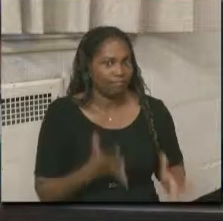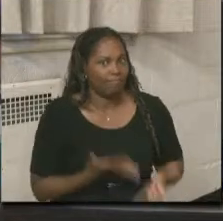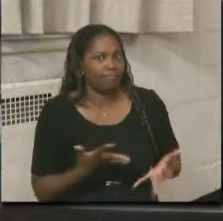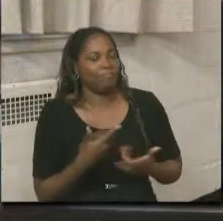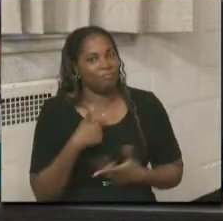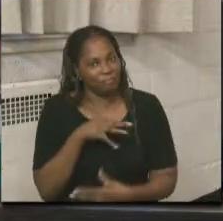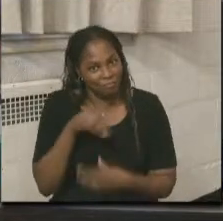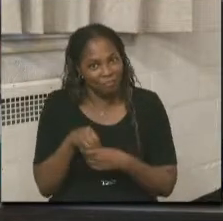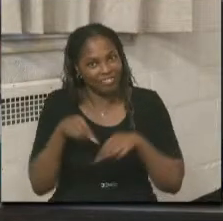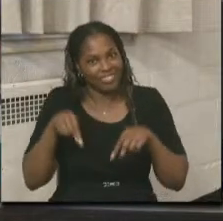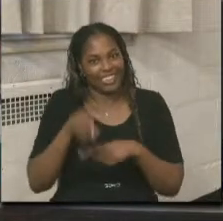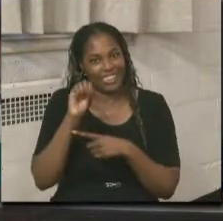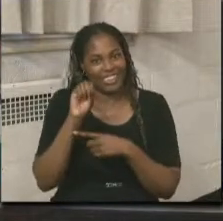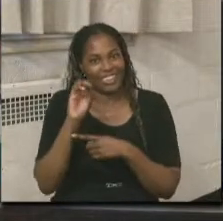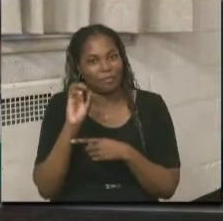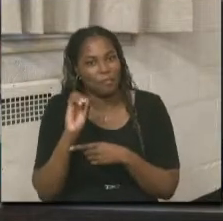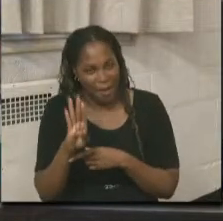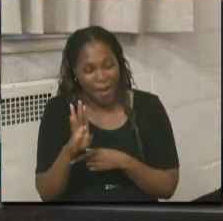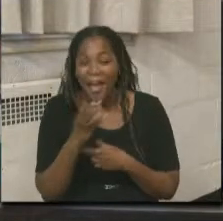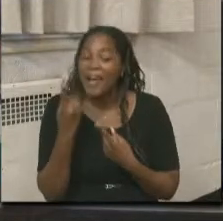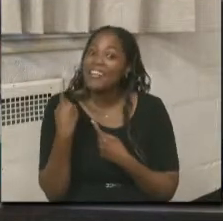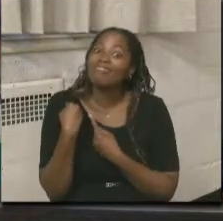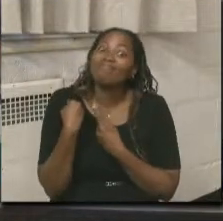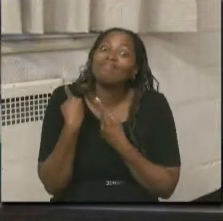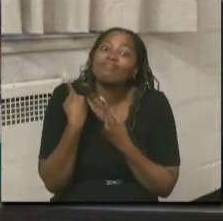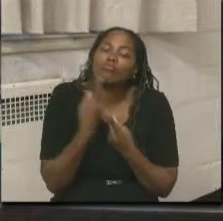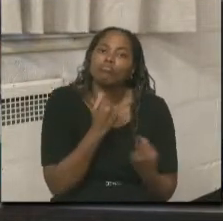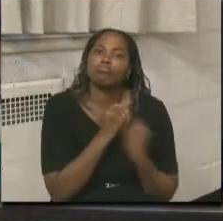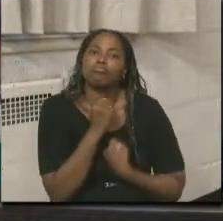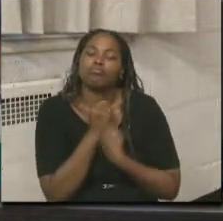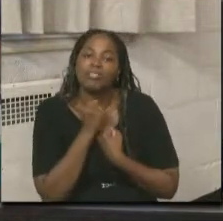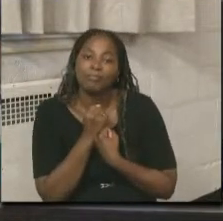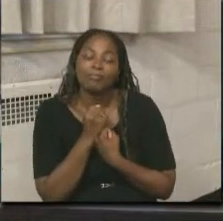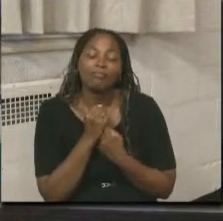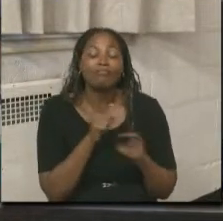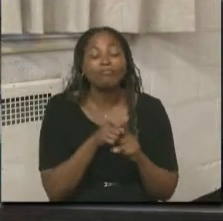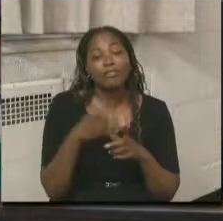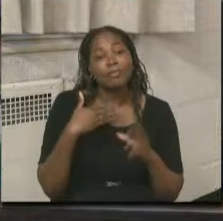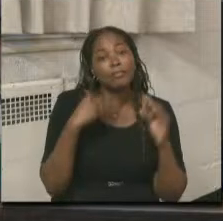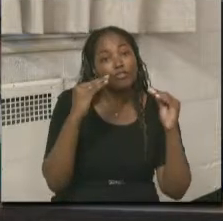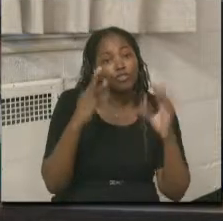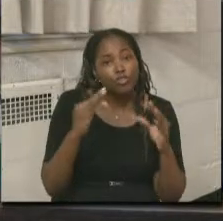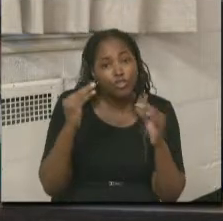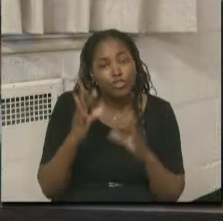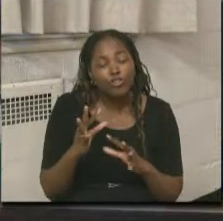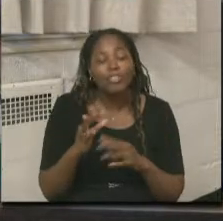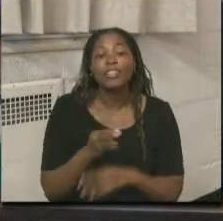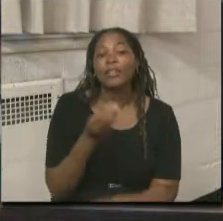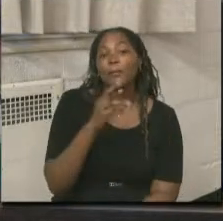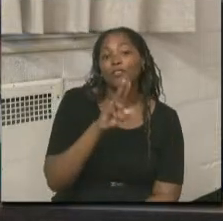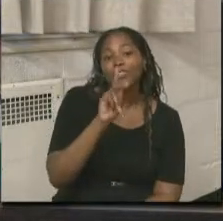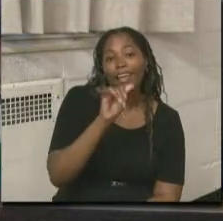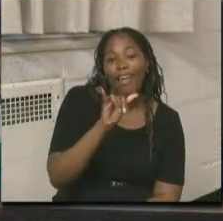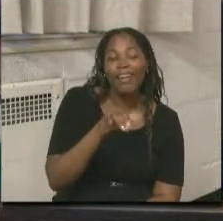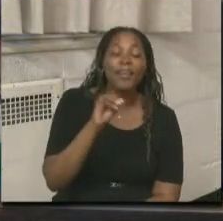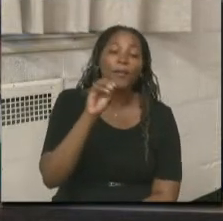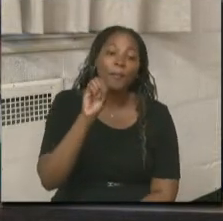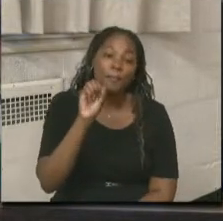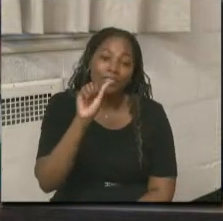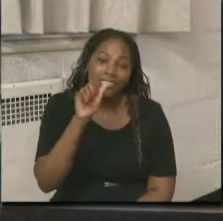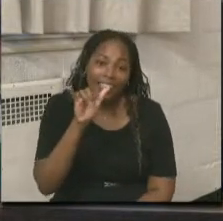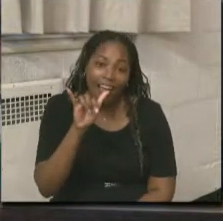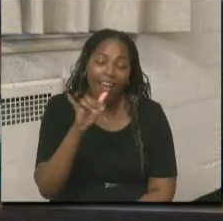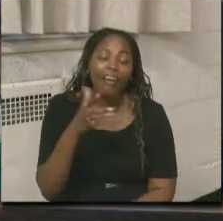SMOG. And throughout my entire time, she supported me. I'm grateful for my teachers, especially Mr. K, Miss Sally, Master